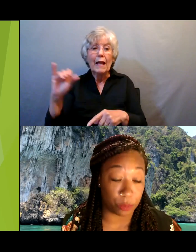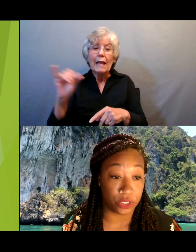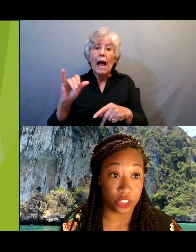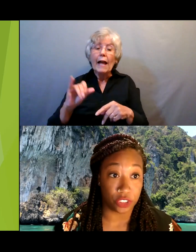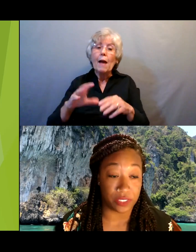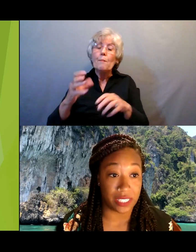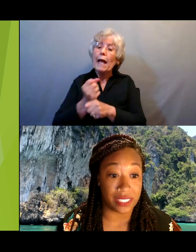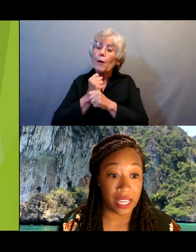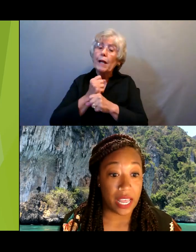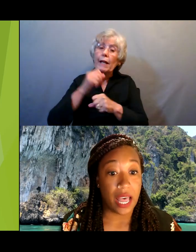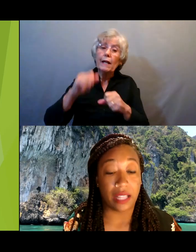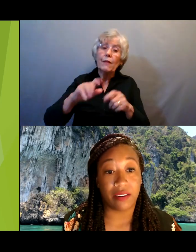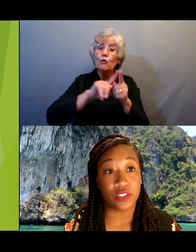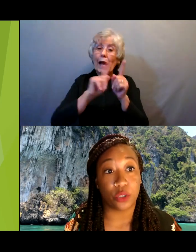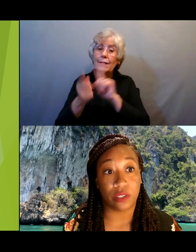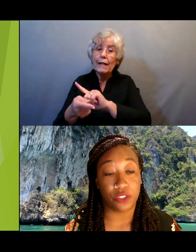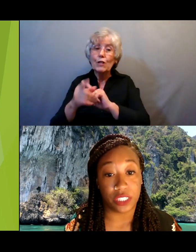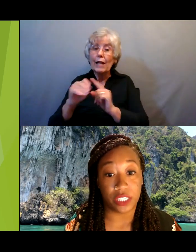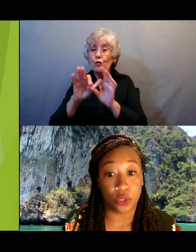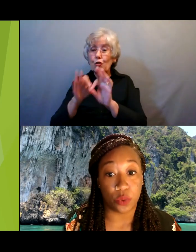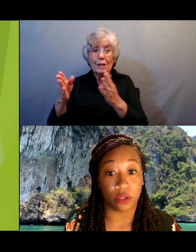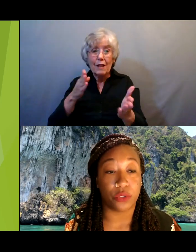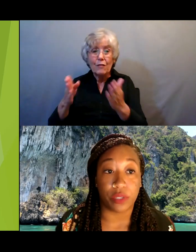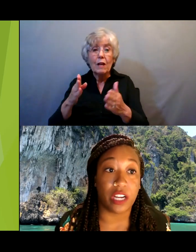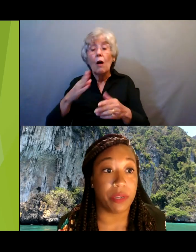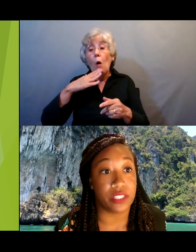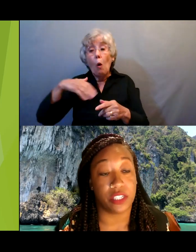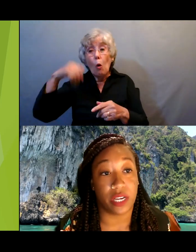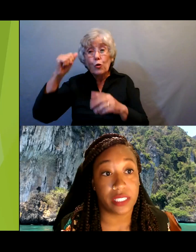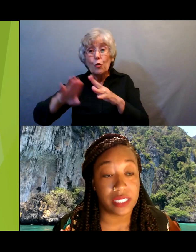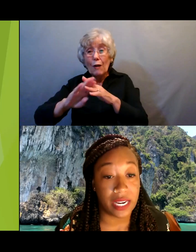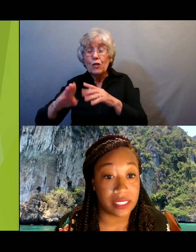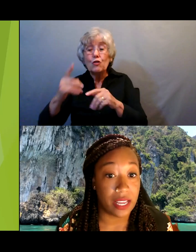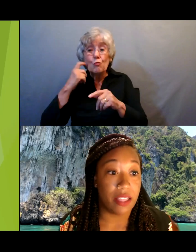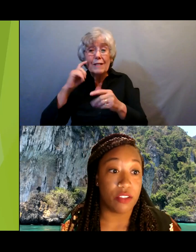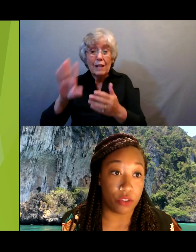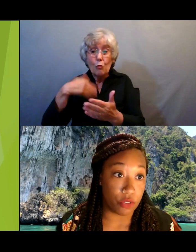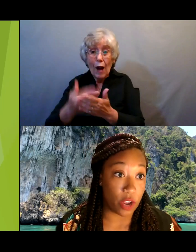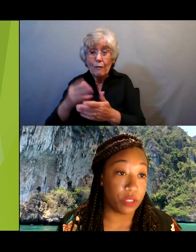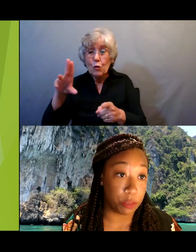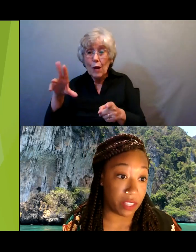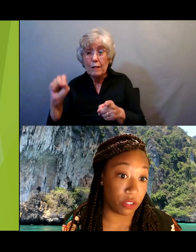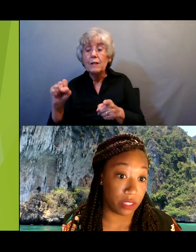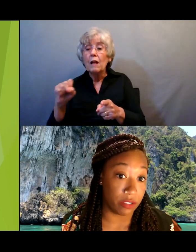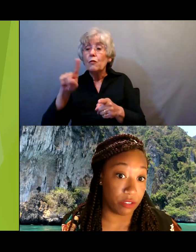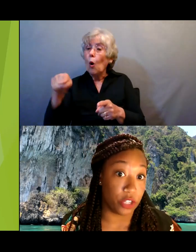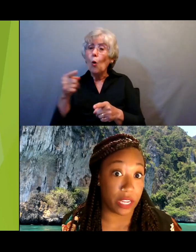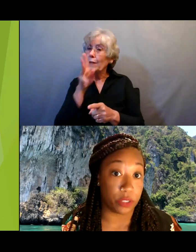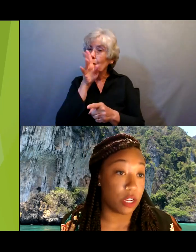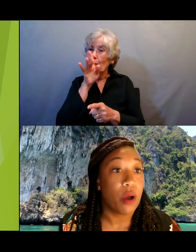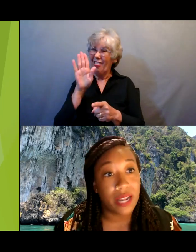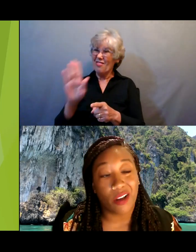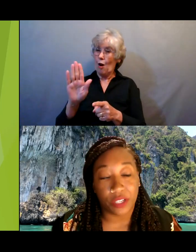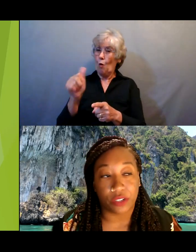and interpretation services. A lot of these older refugees who are newly coming into the United States, they only speak their